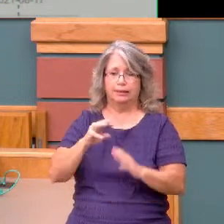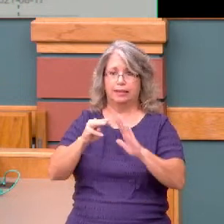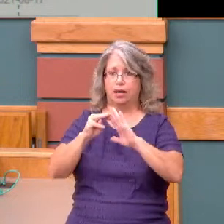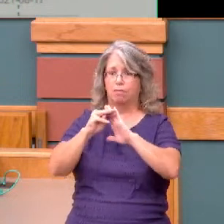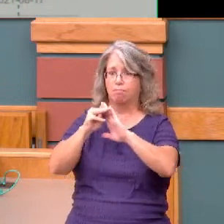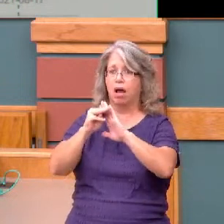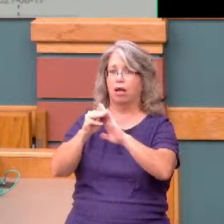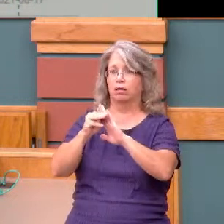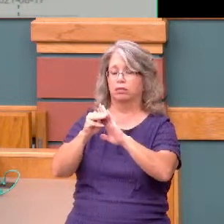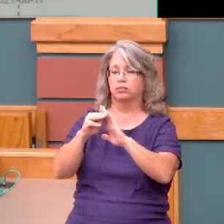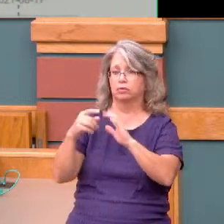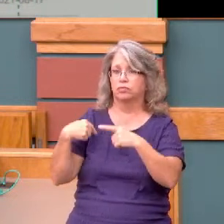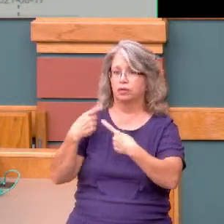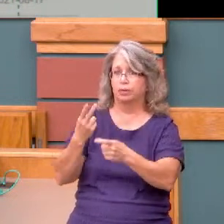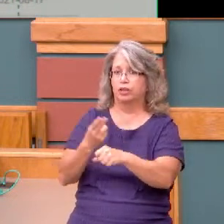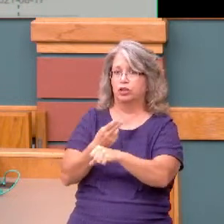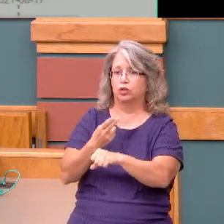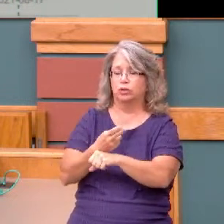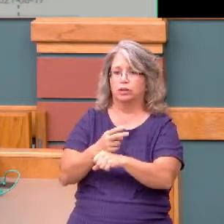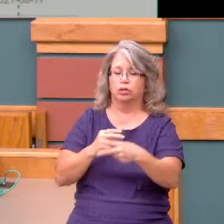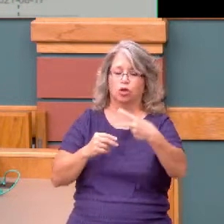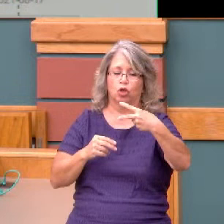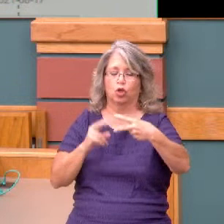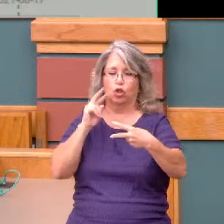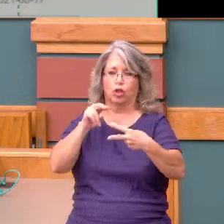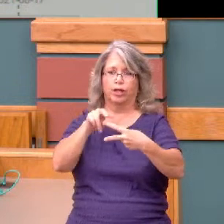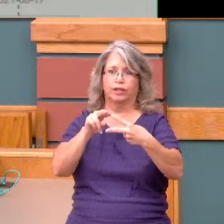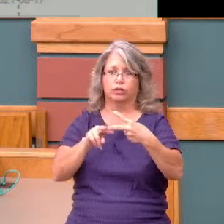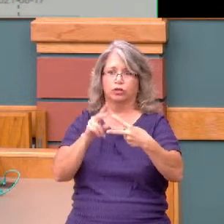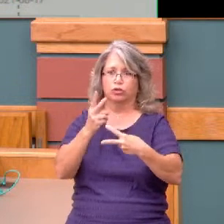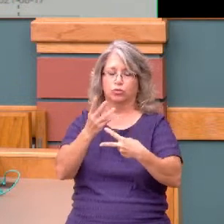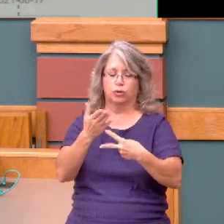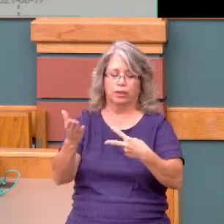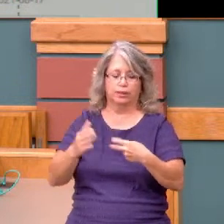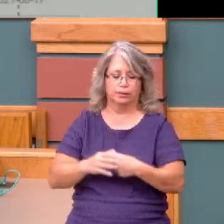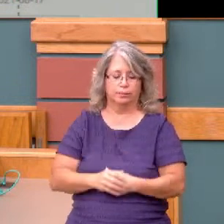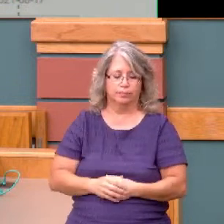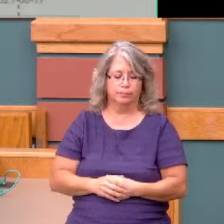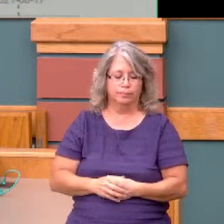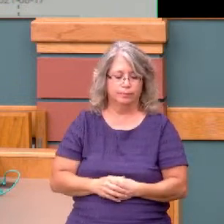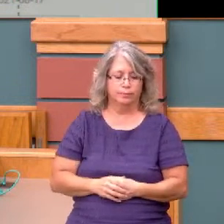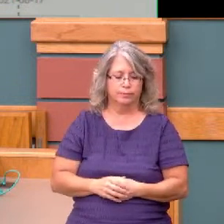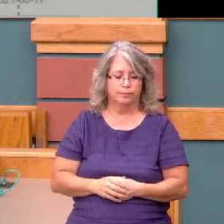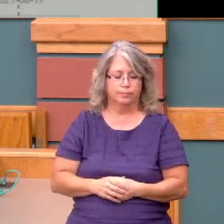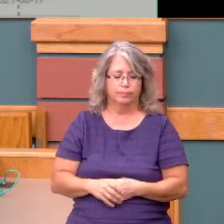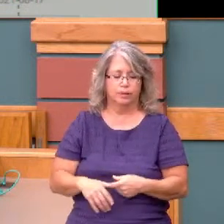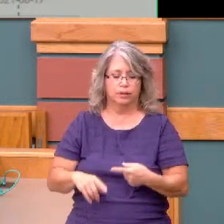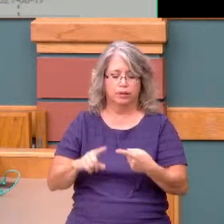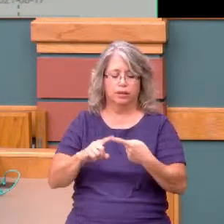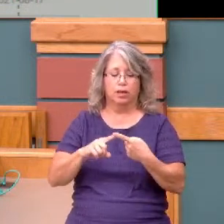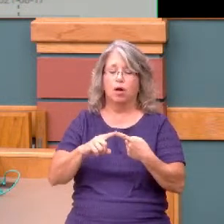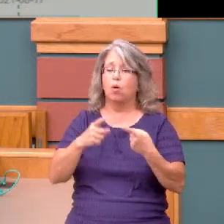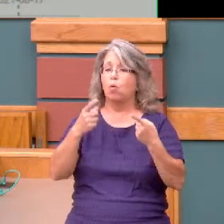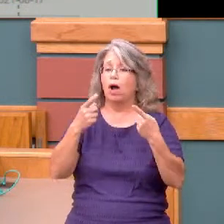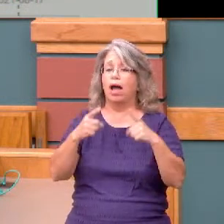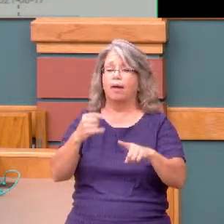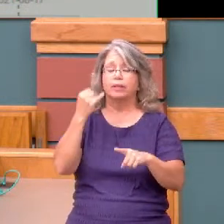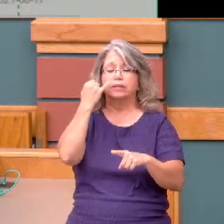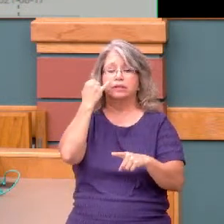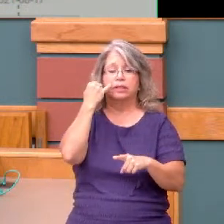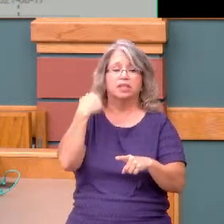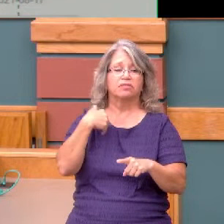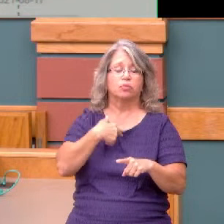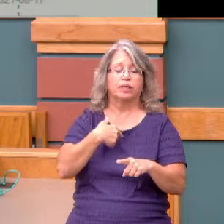the pandemic to look at 2 scenarios. The first scenario is what will happen if we maintain our present level of